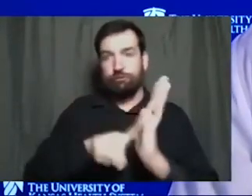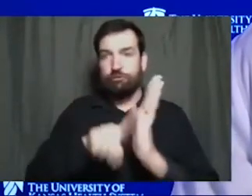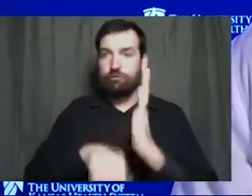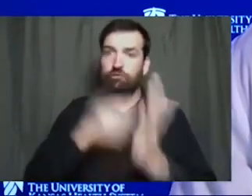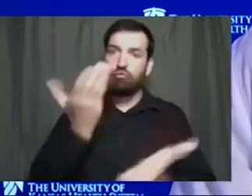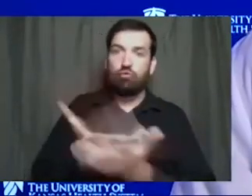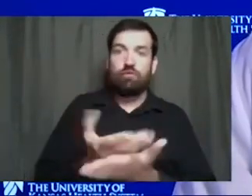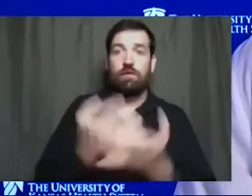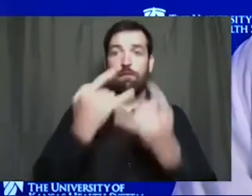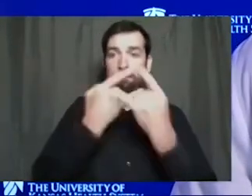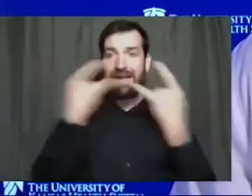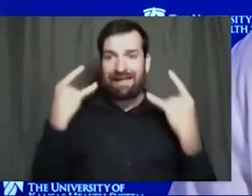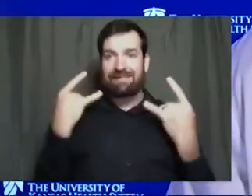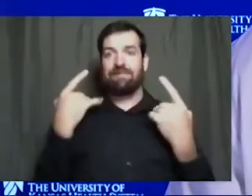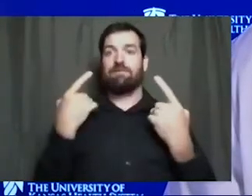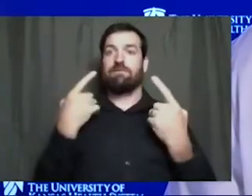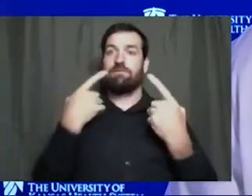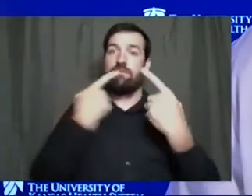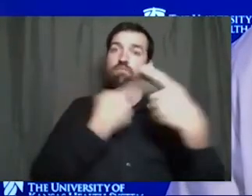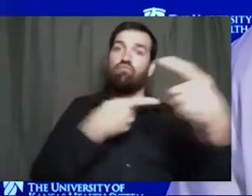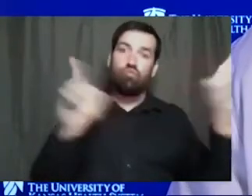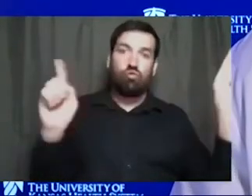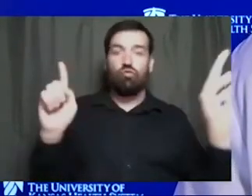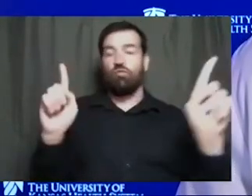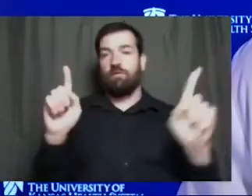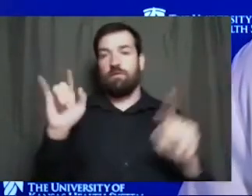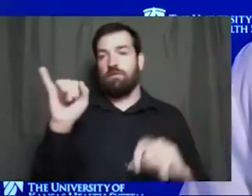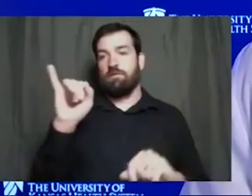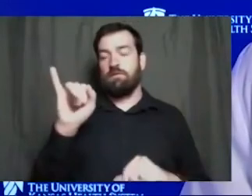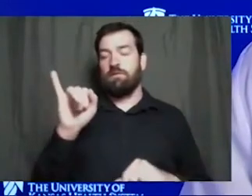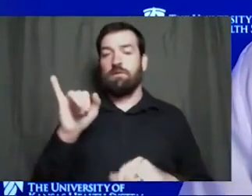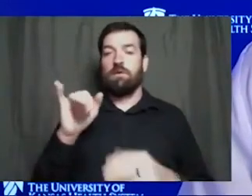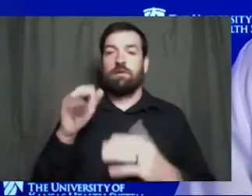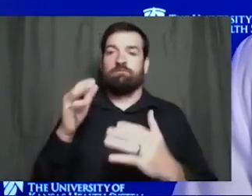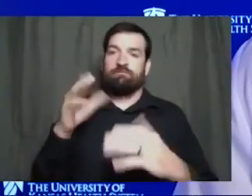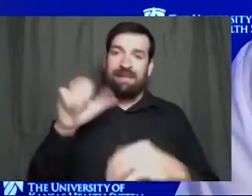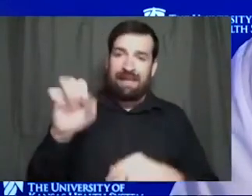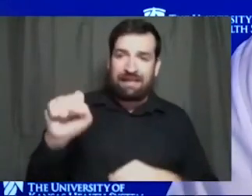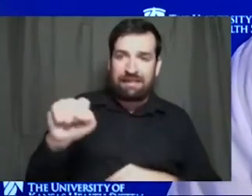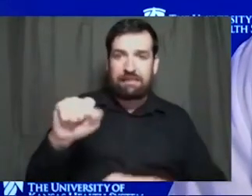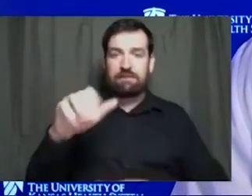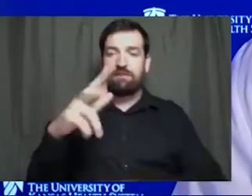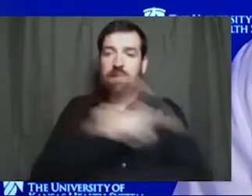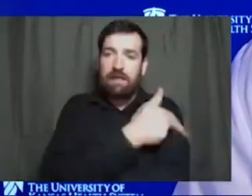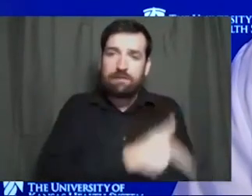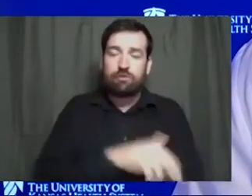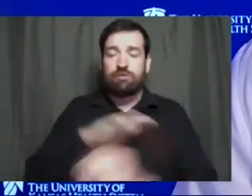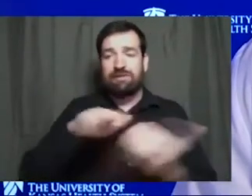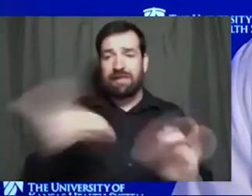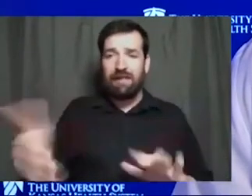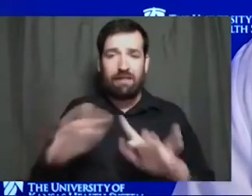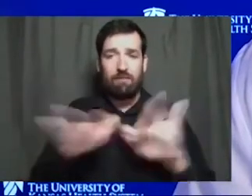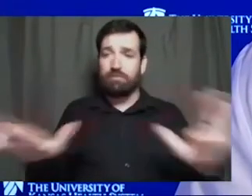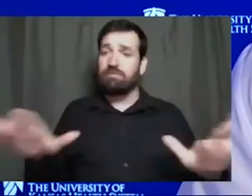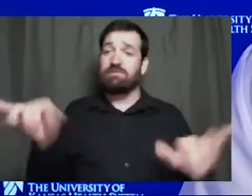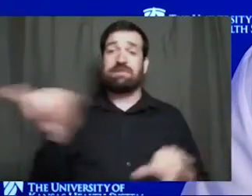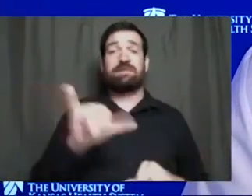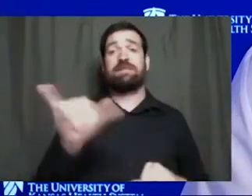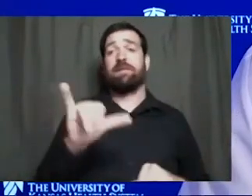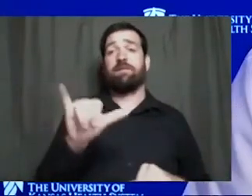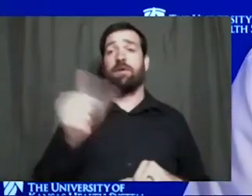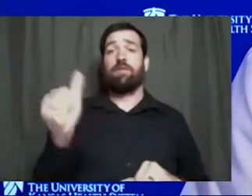does improve infection rates, cases, hospitalizations, and death. Same with the other